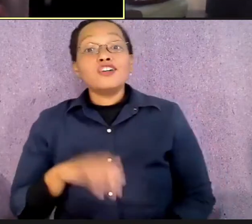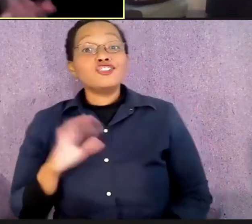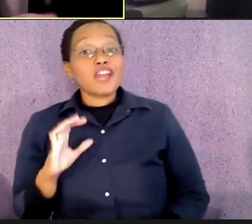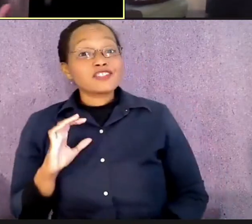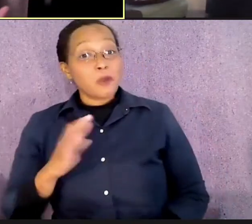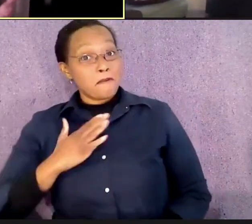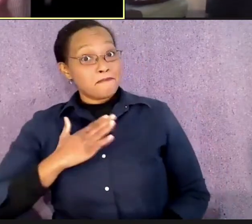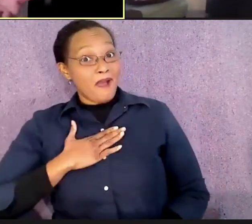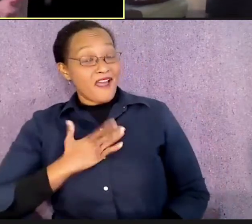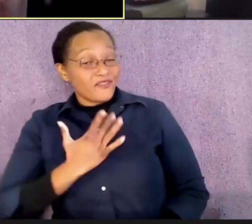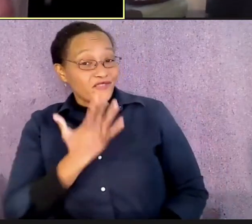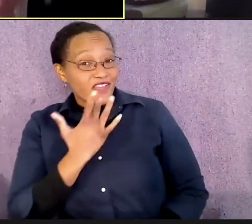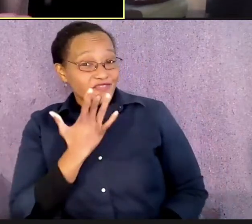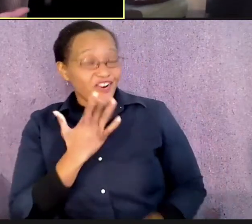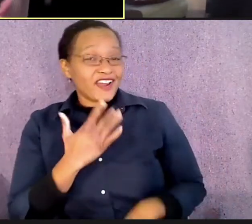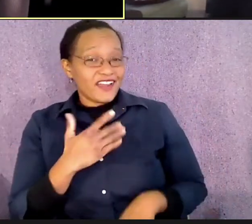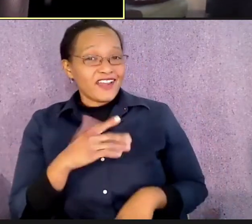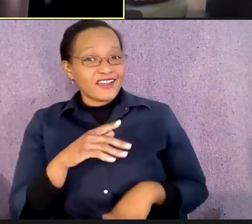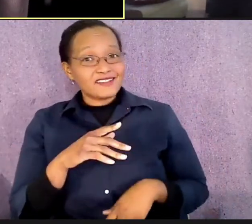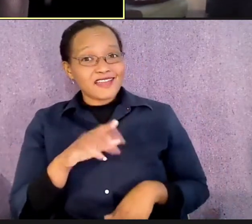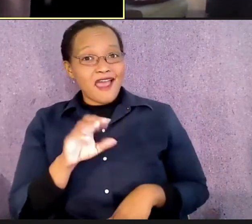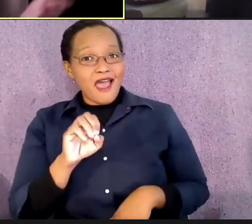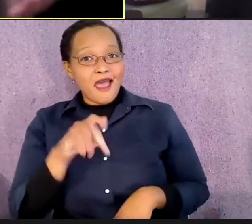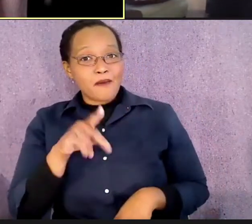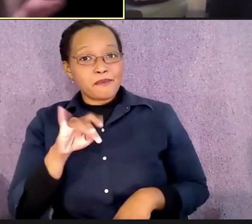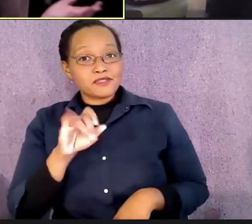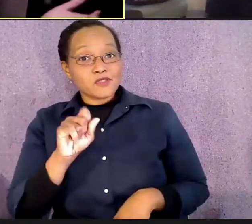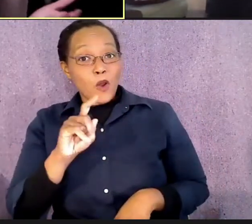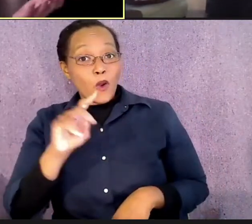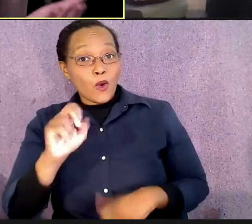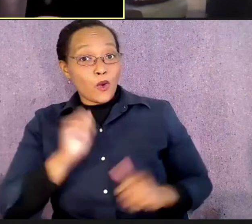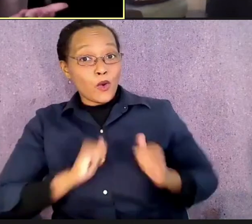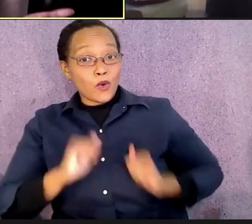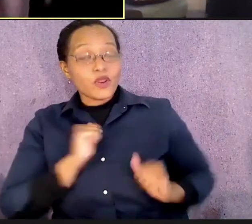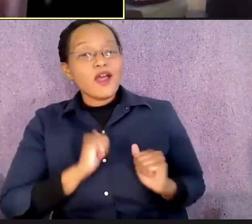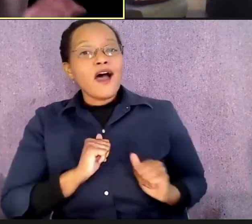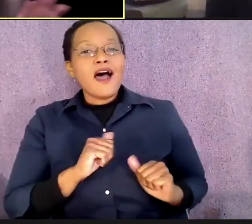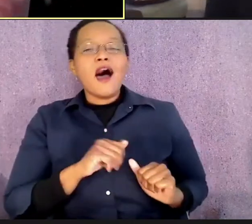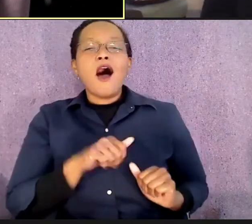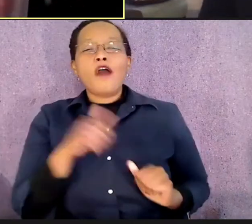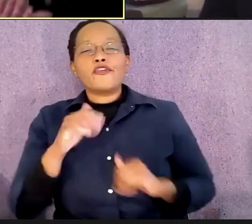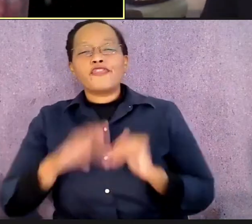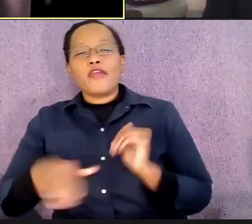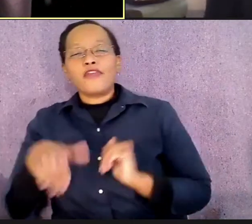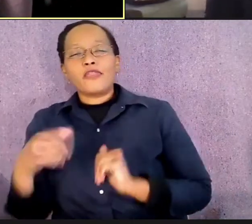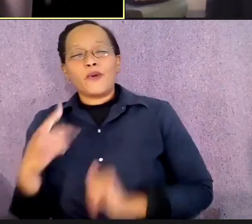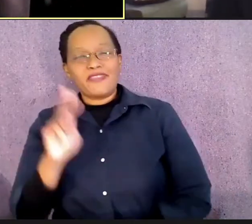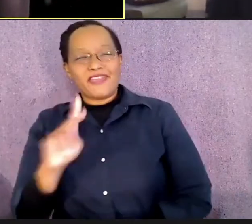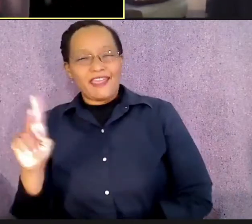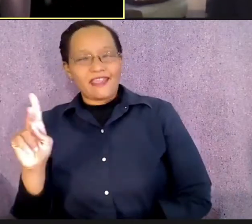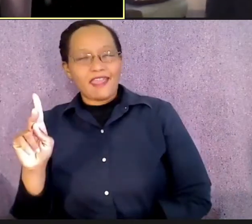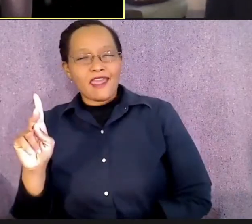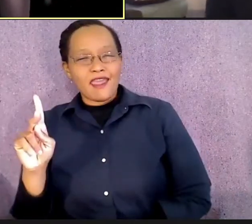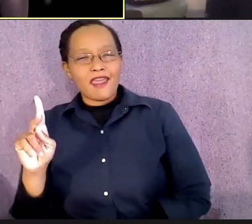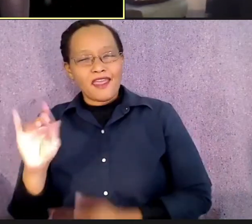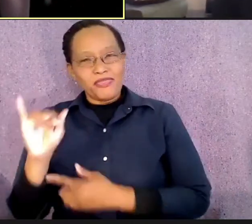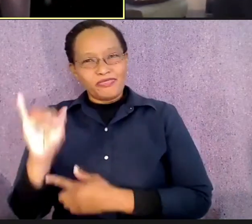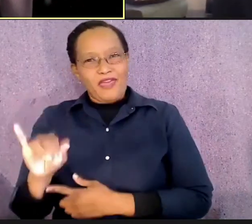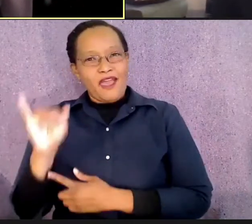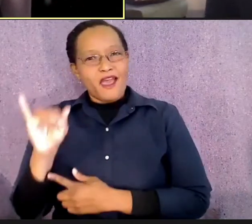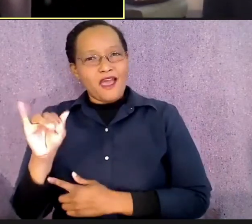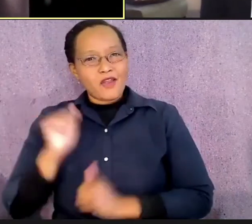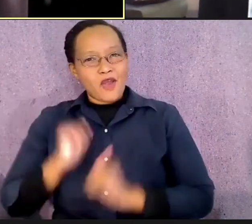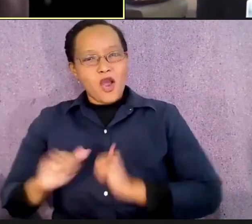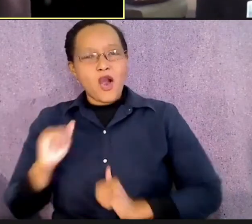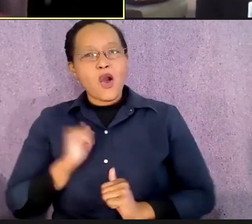from your KKK episode, your very first one that you've done. Of course, I'm pretty sure you've been asked that a million times to talk about it, but that seems to be like your